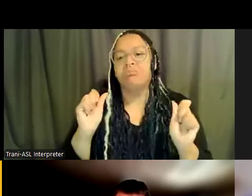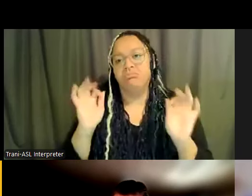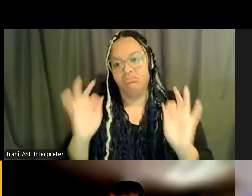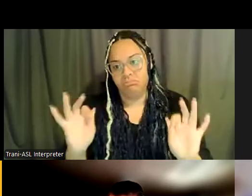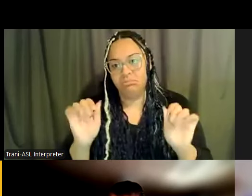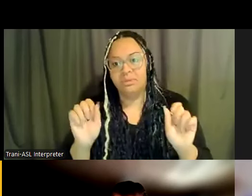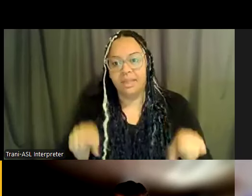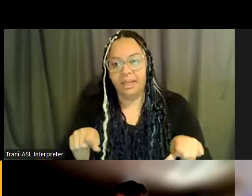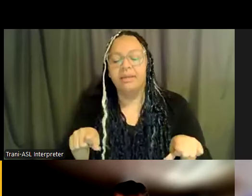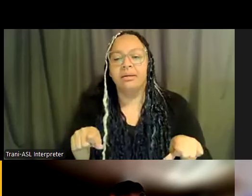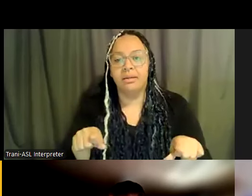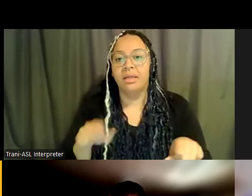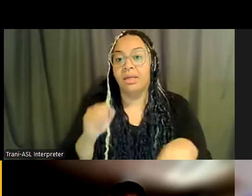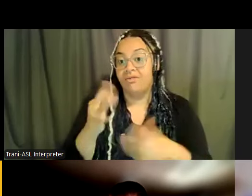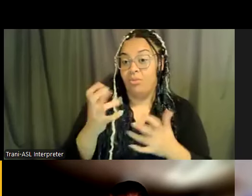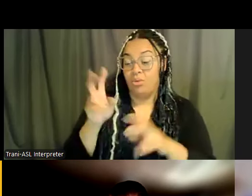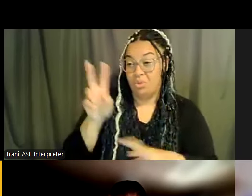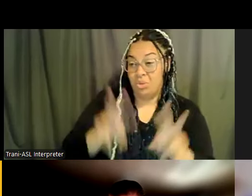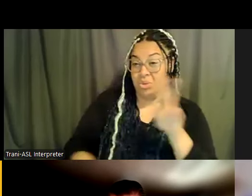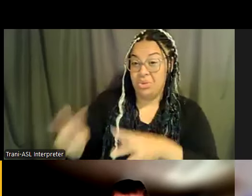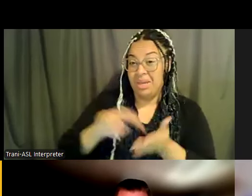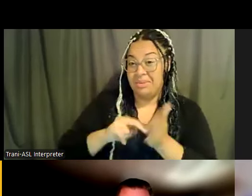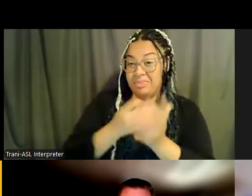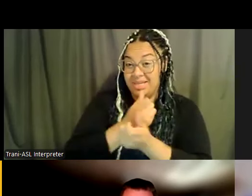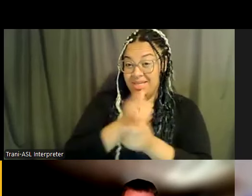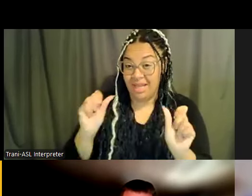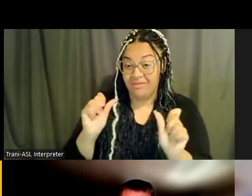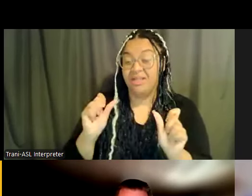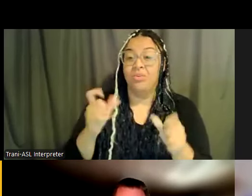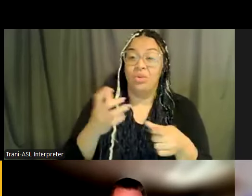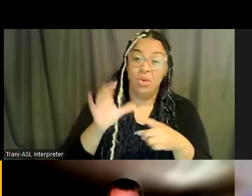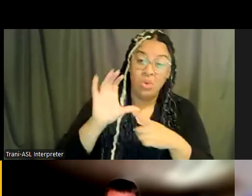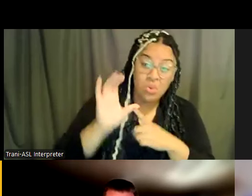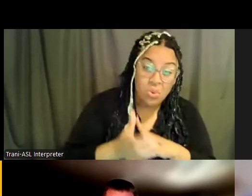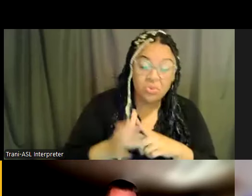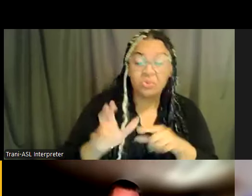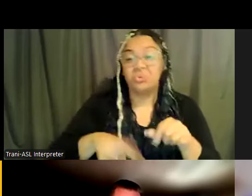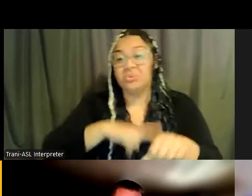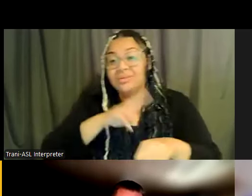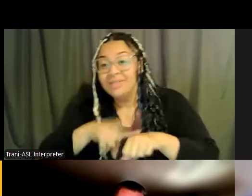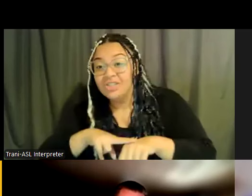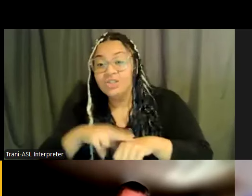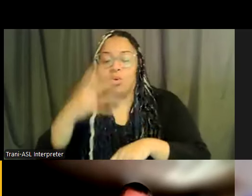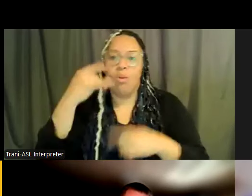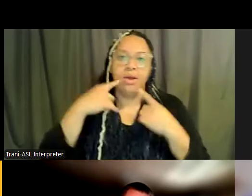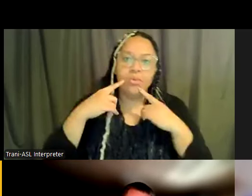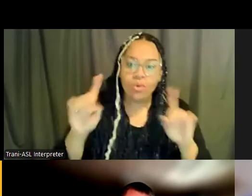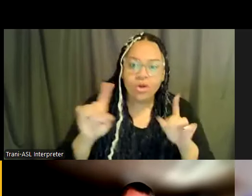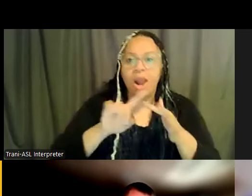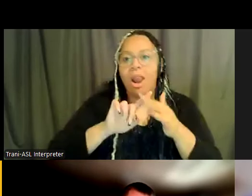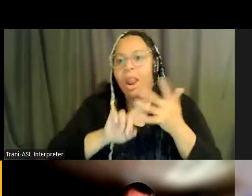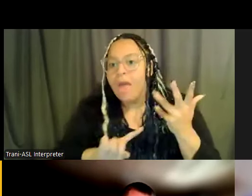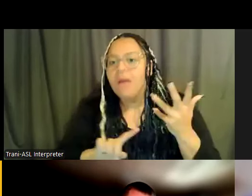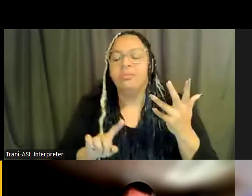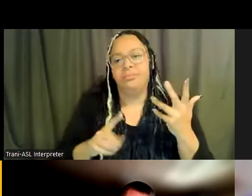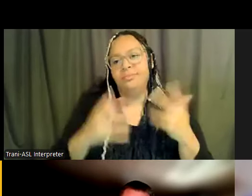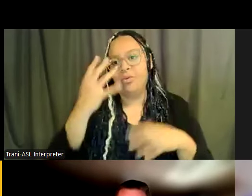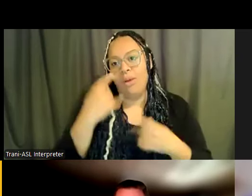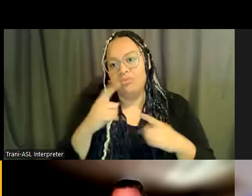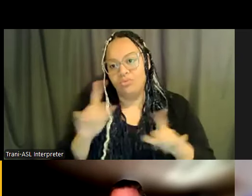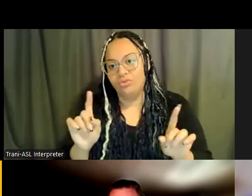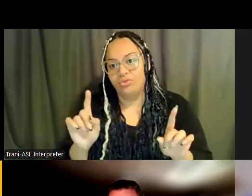to look at mean safety across cultures or across nations and why this has worked, this is a great place. So it's